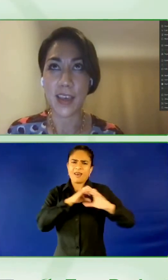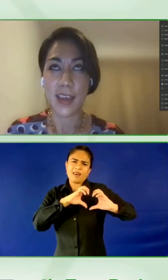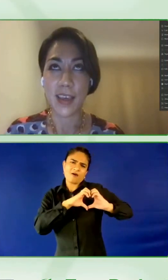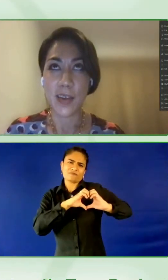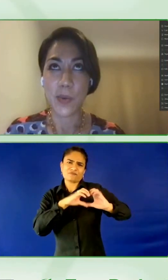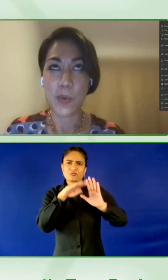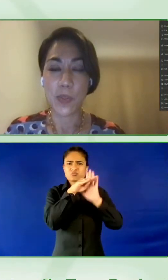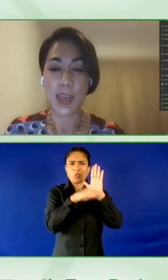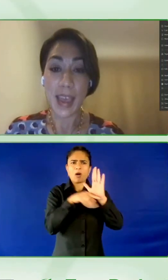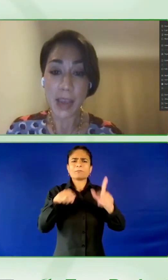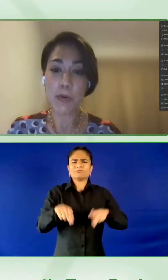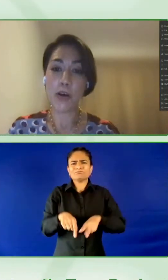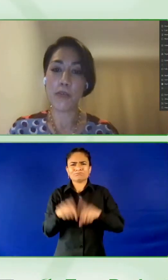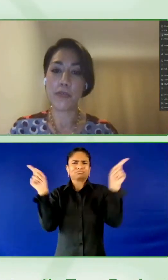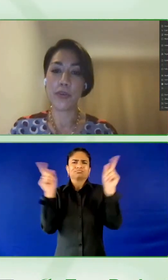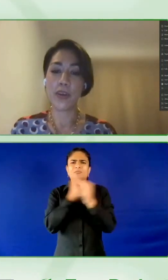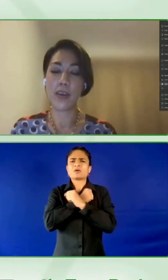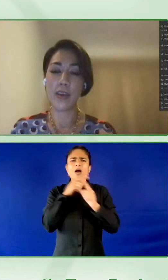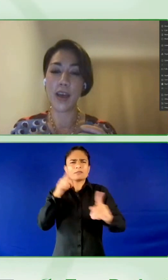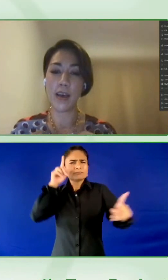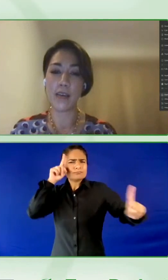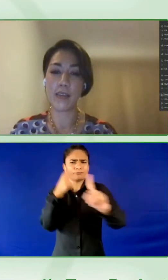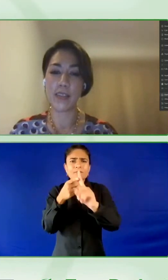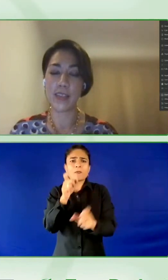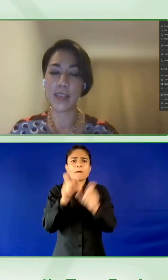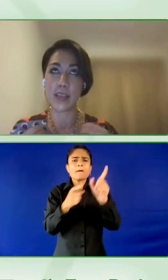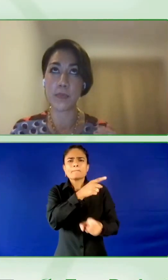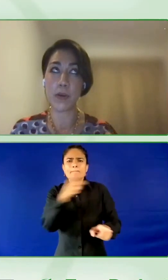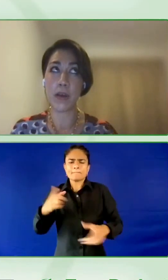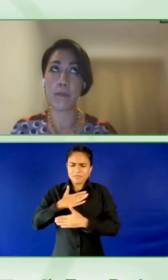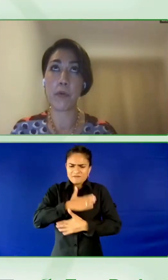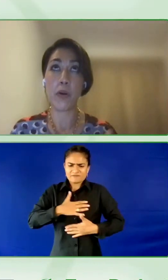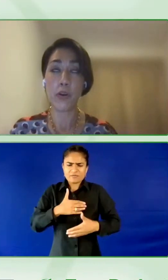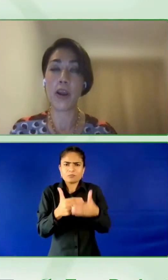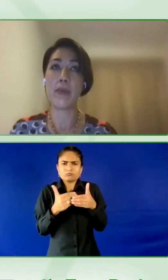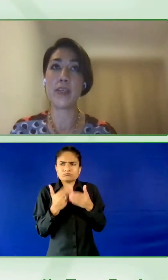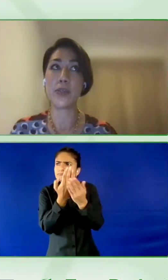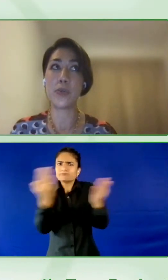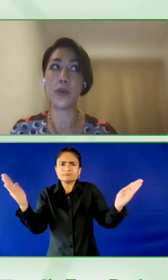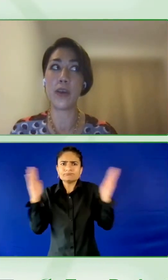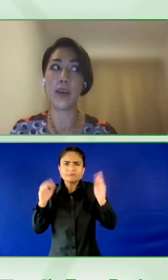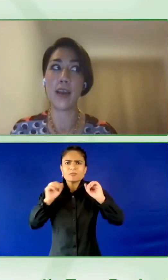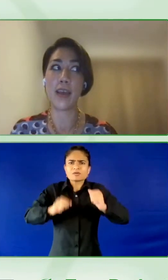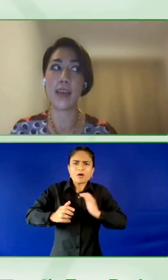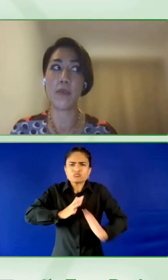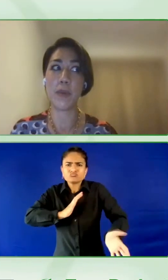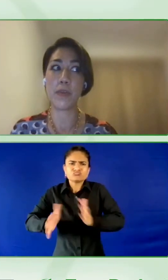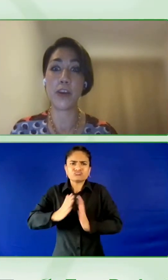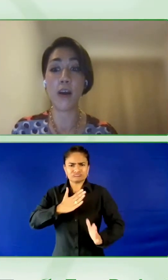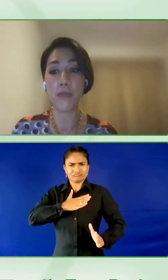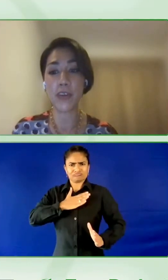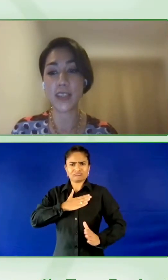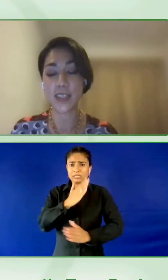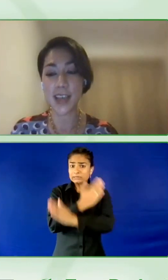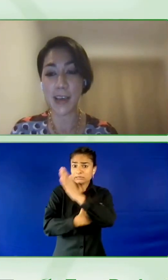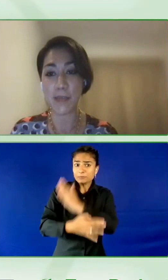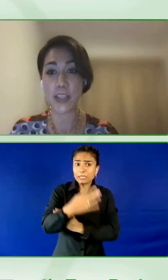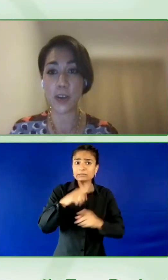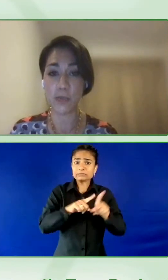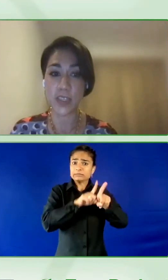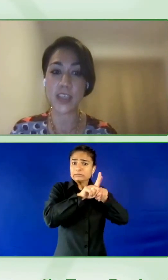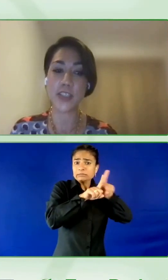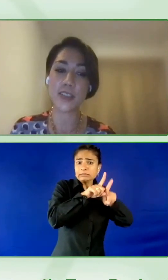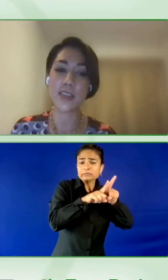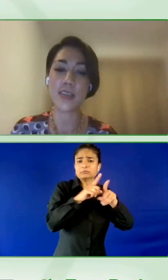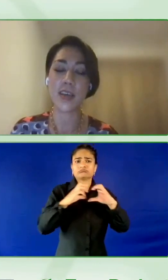The aim of this program is to give people the confidence to have